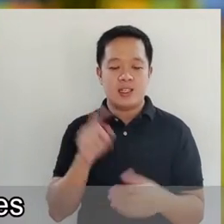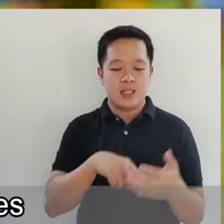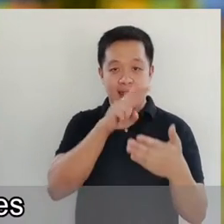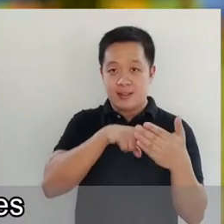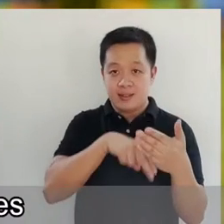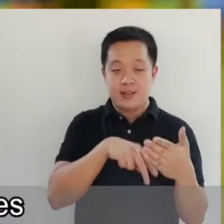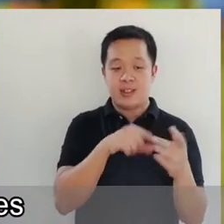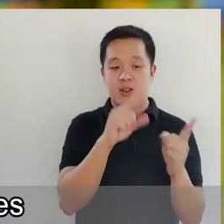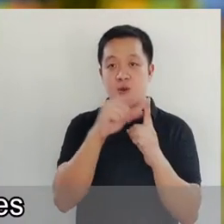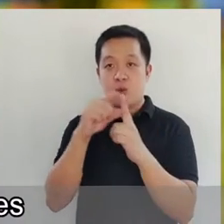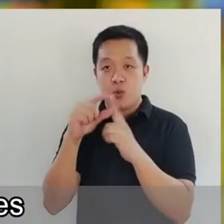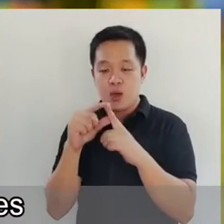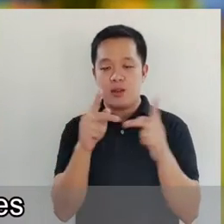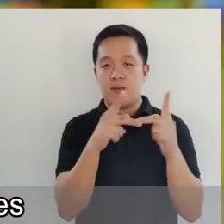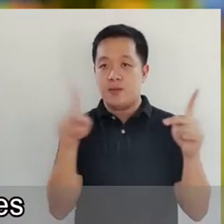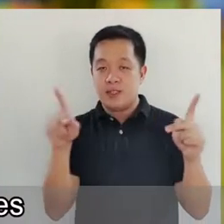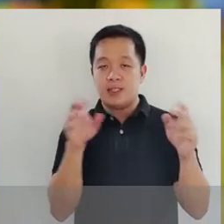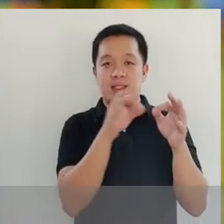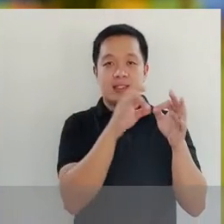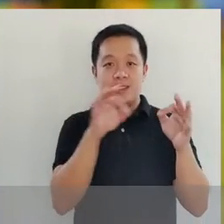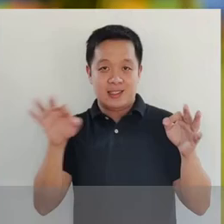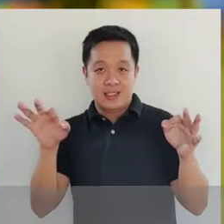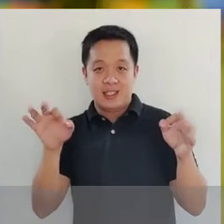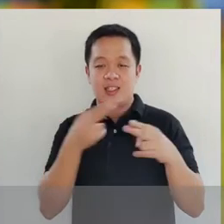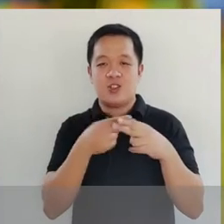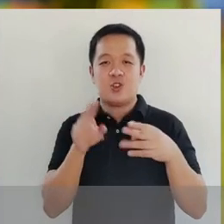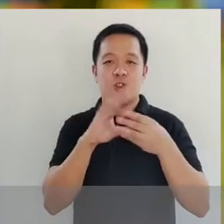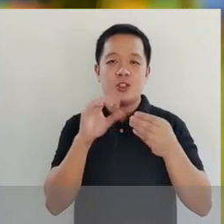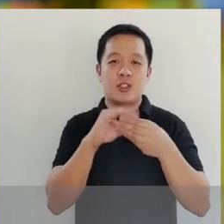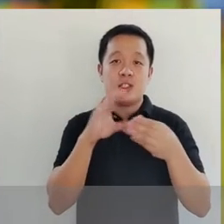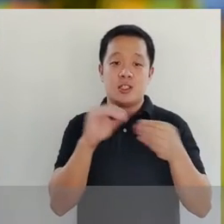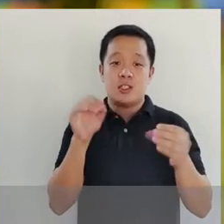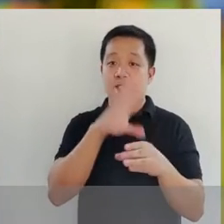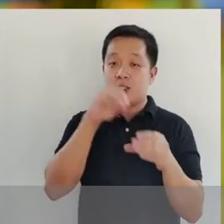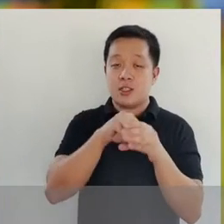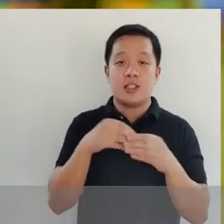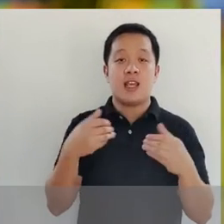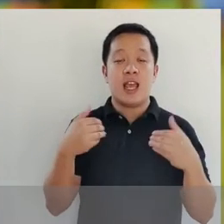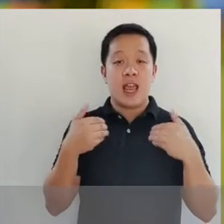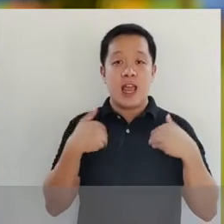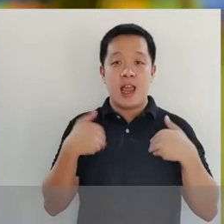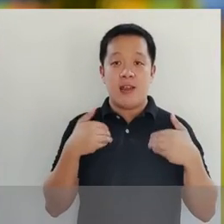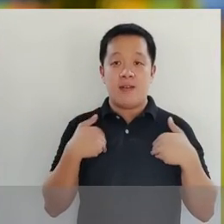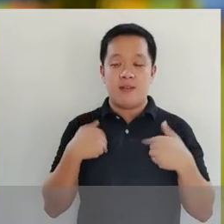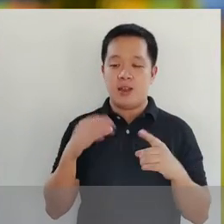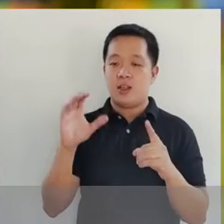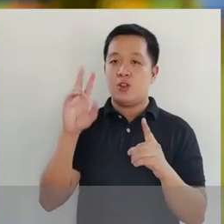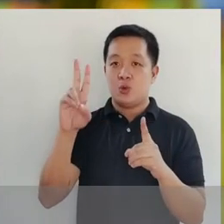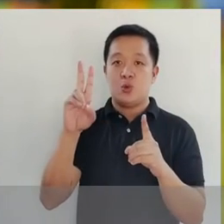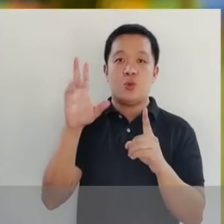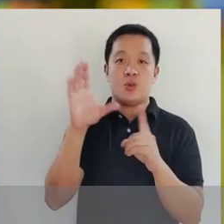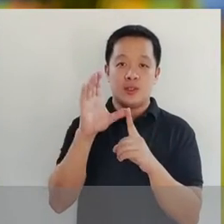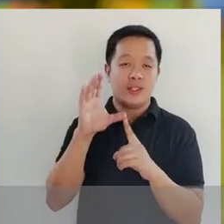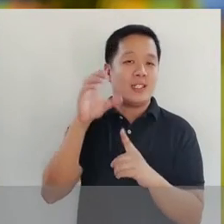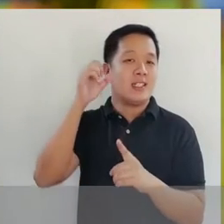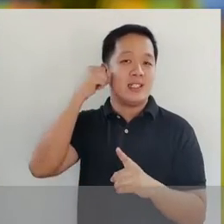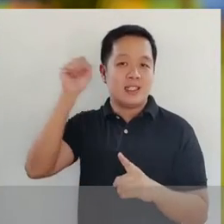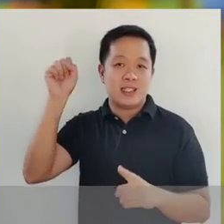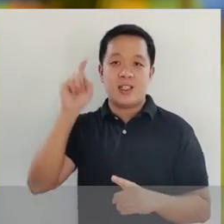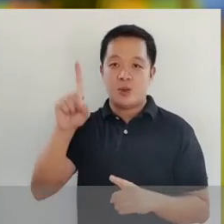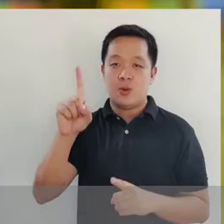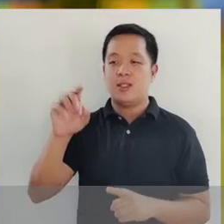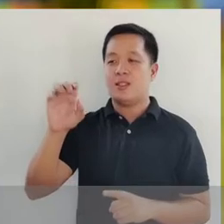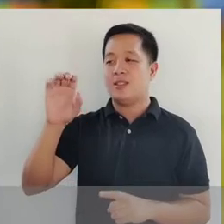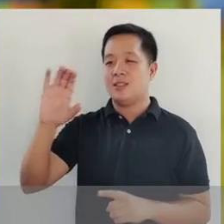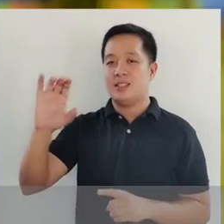words, phrases, sentences, and short stories consisting of words with the consonant digraphs